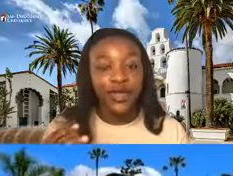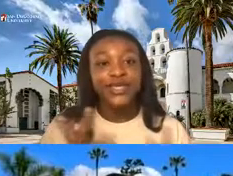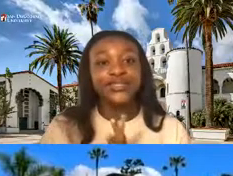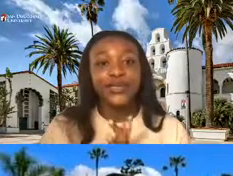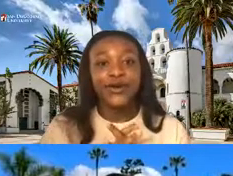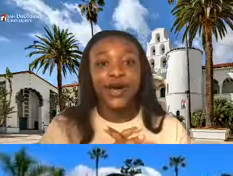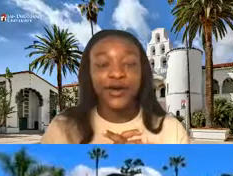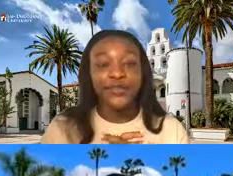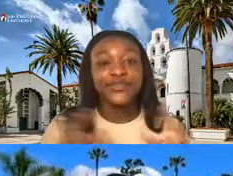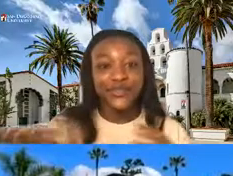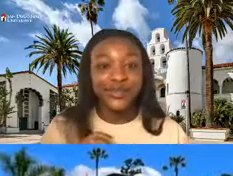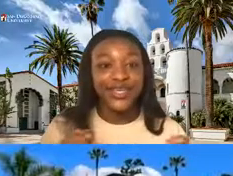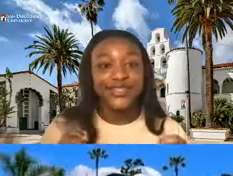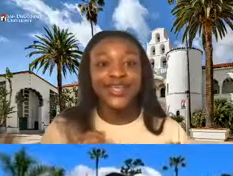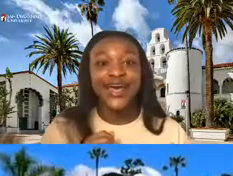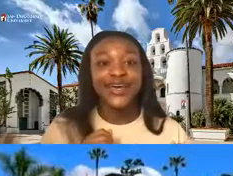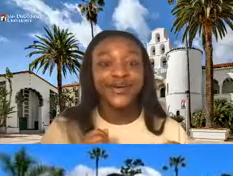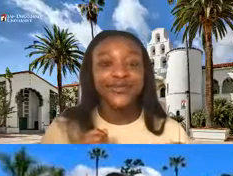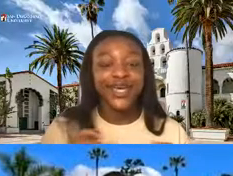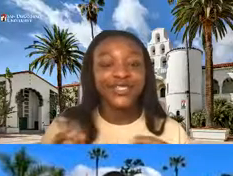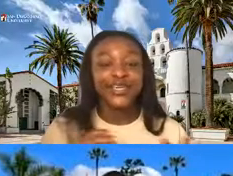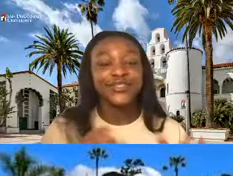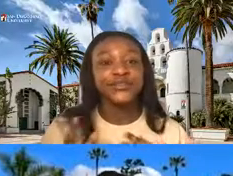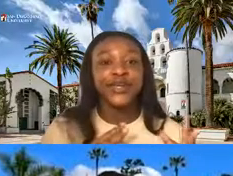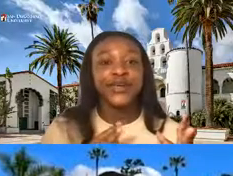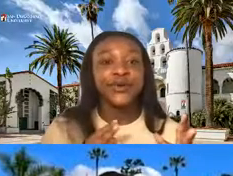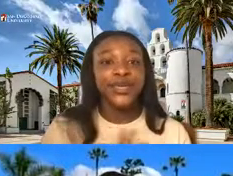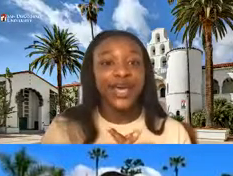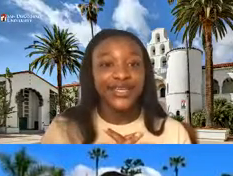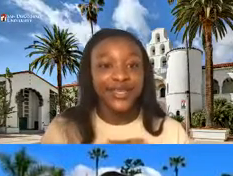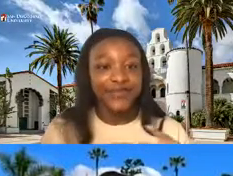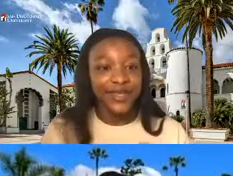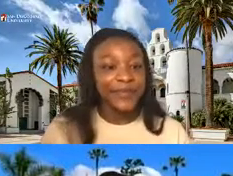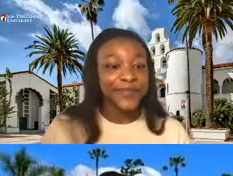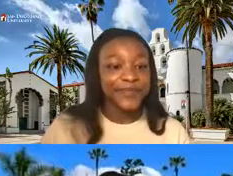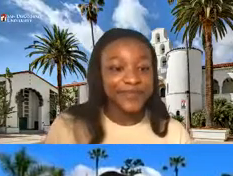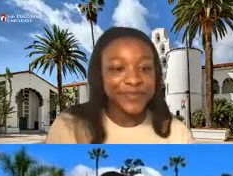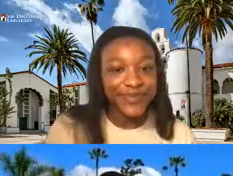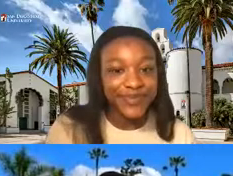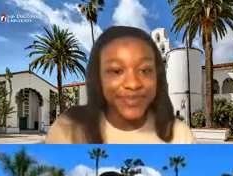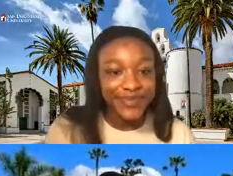grow. So those are two things that HES 2.0 has given me.